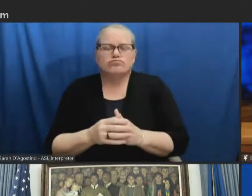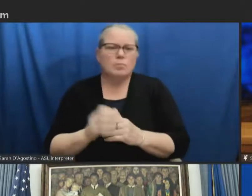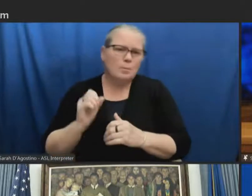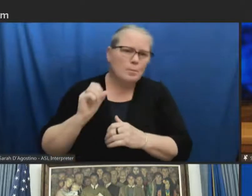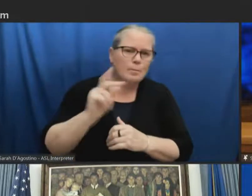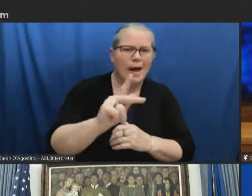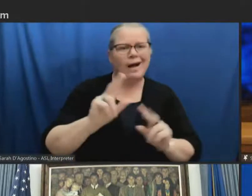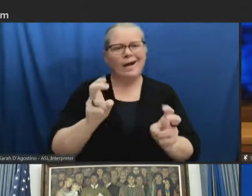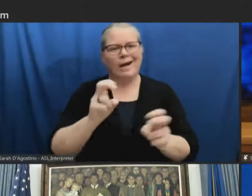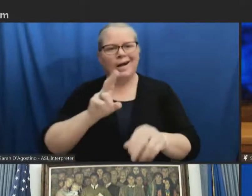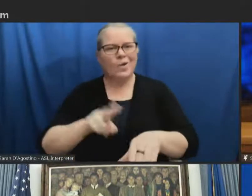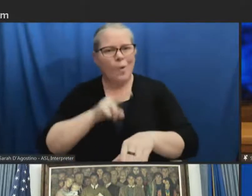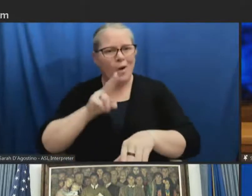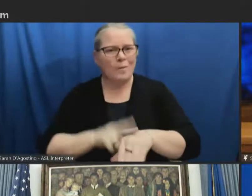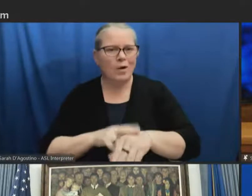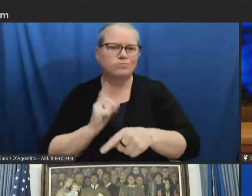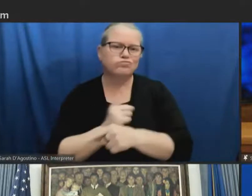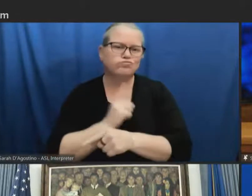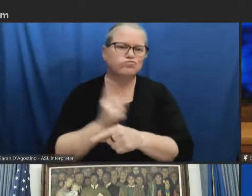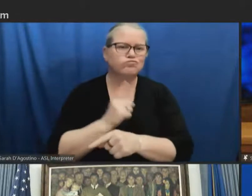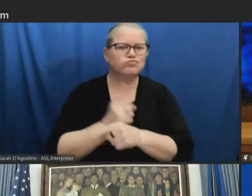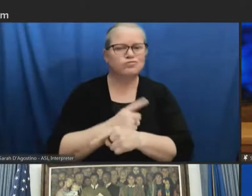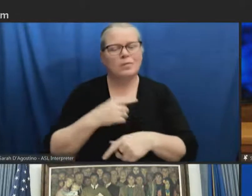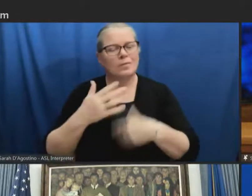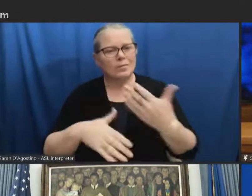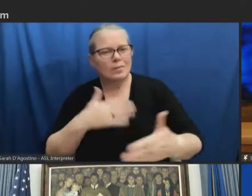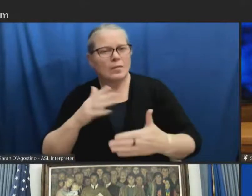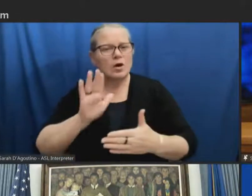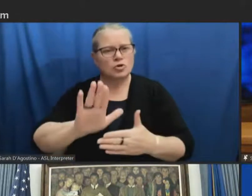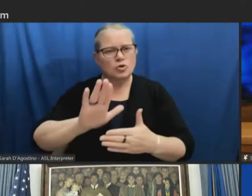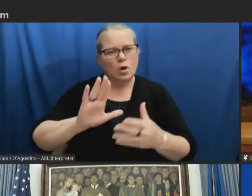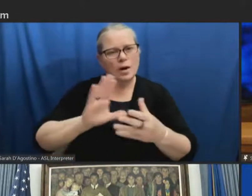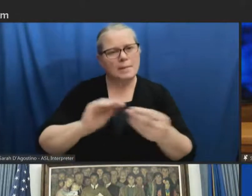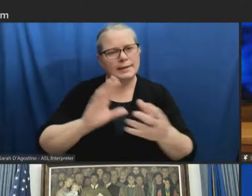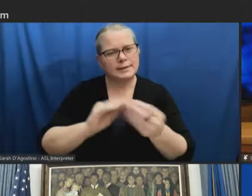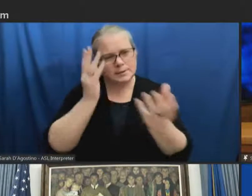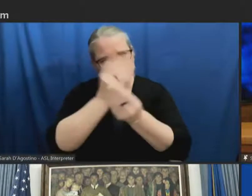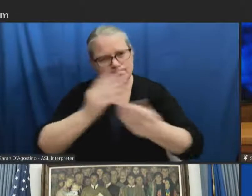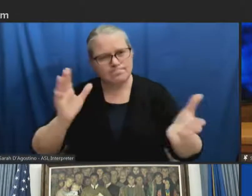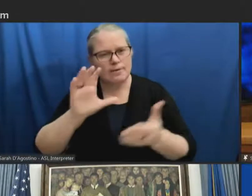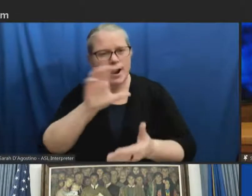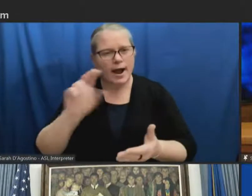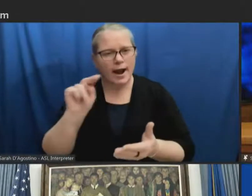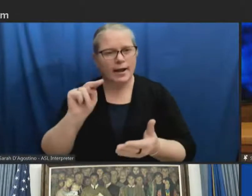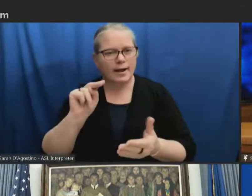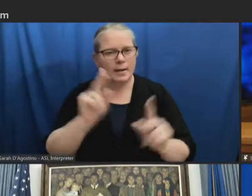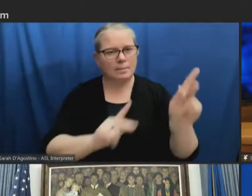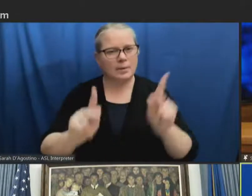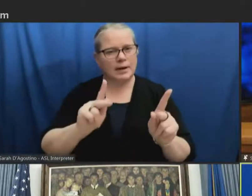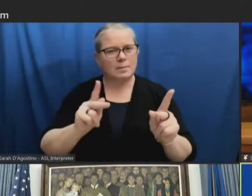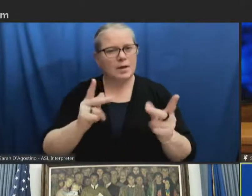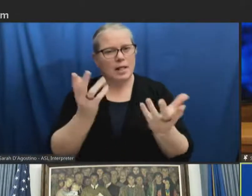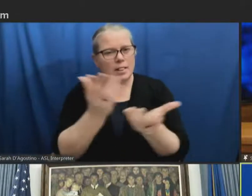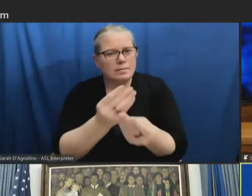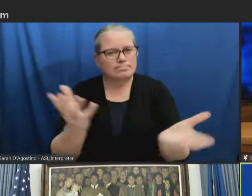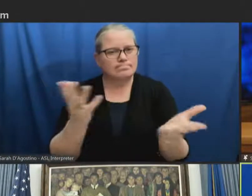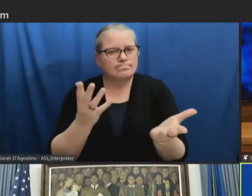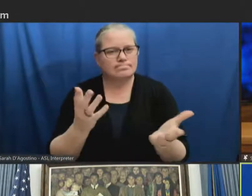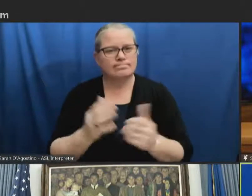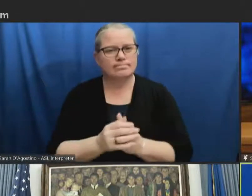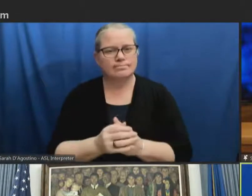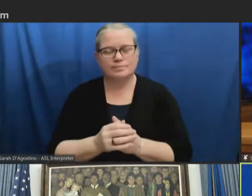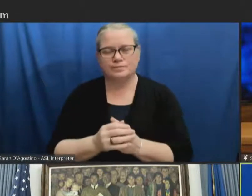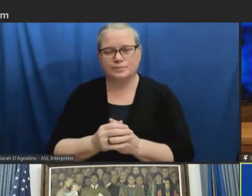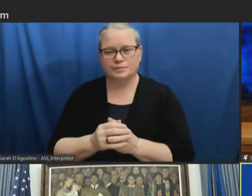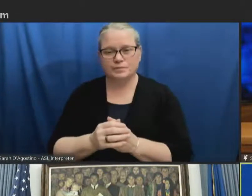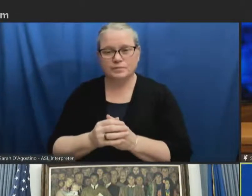residents right now as they think about COVID safety measures going forward and perhaps this new stage of the pandemic? I do think that